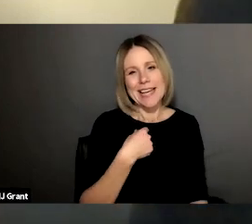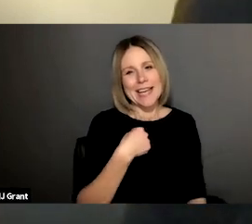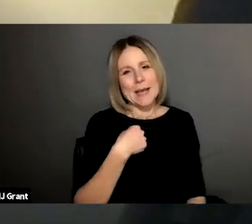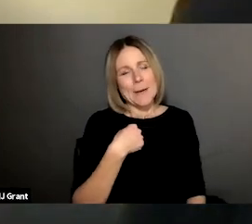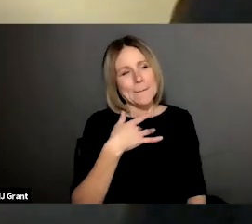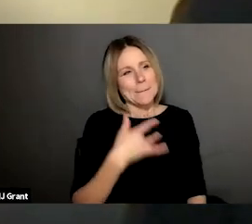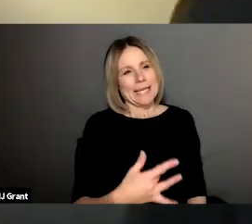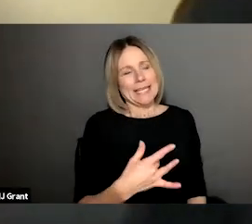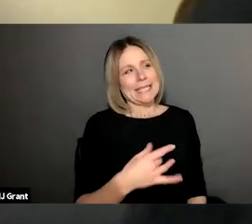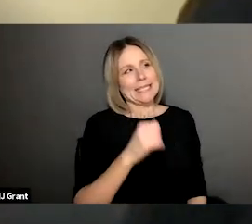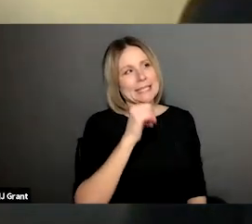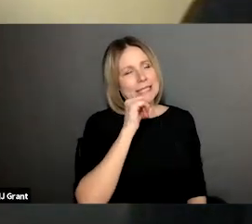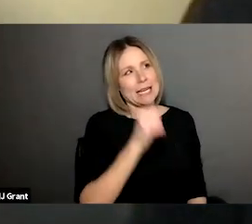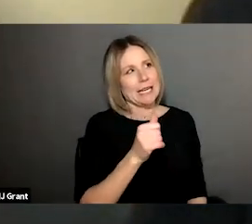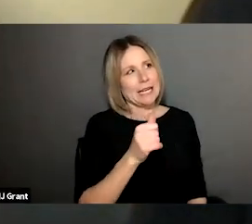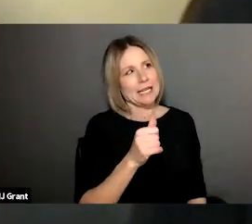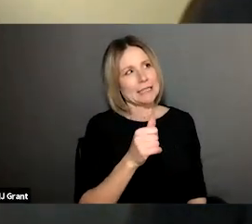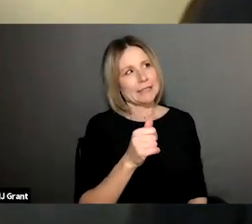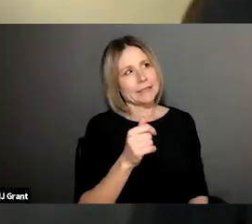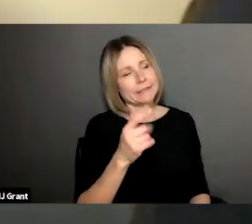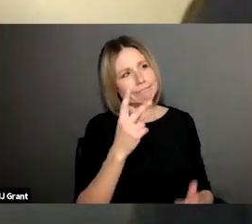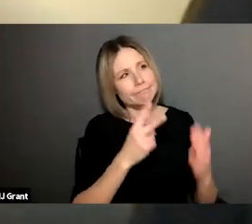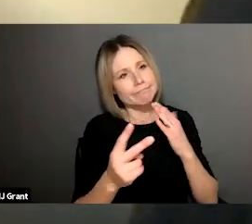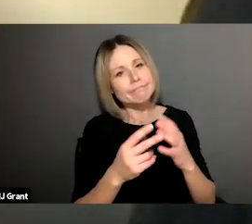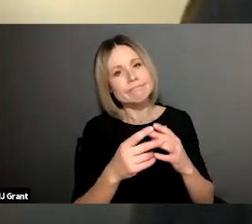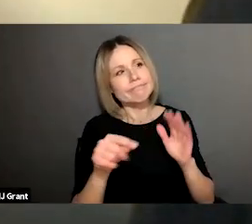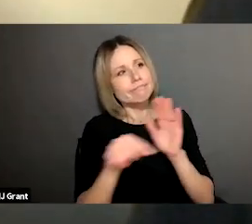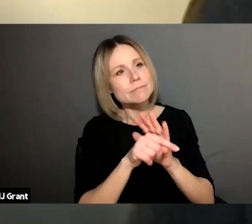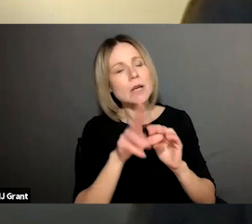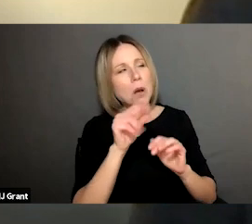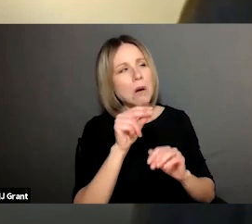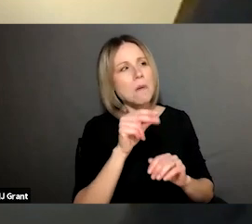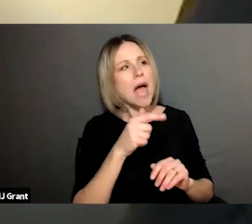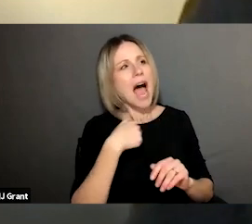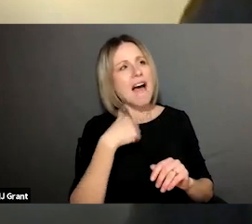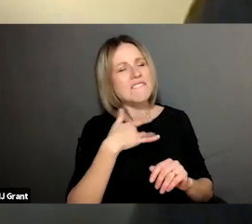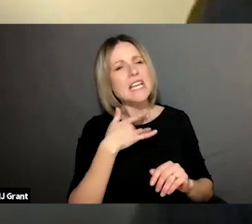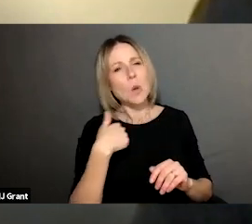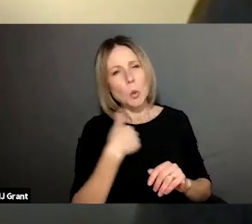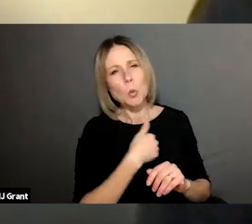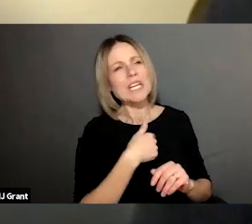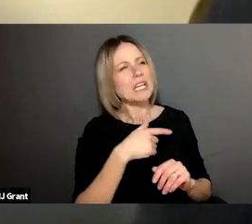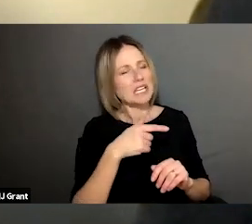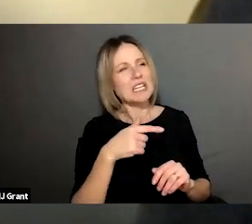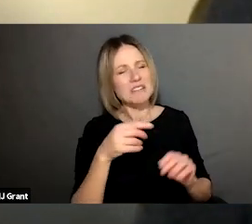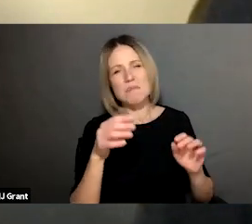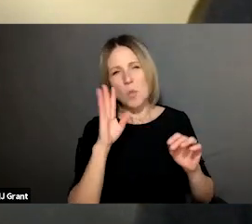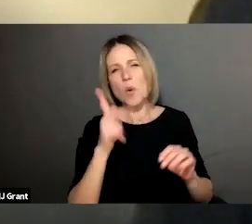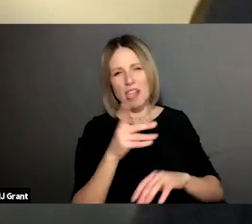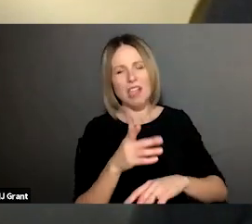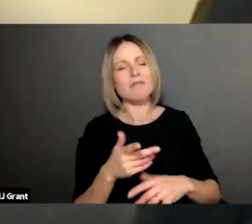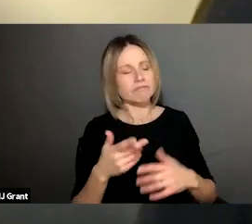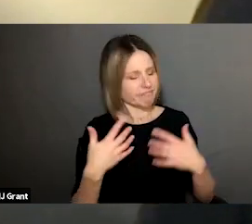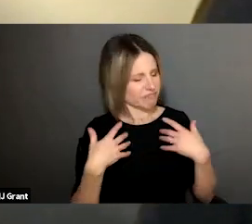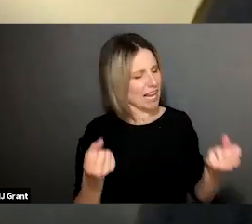but it does seem to me that, you know, we're going to come out of this. We're going to be a largely vaccinated nation. We're going